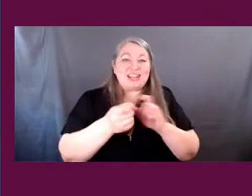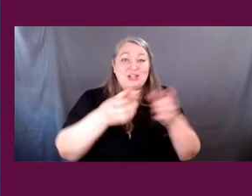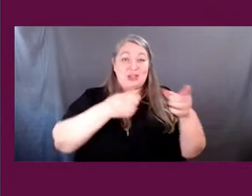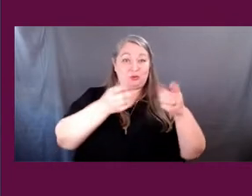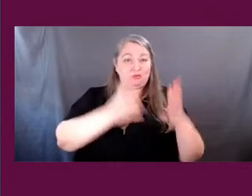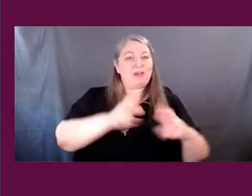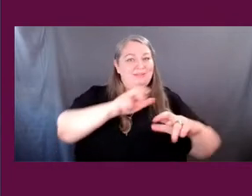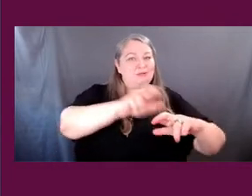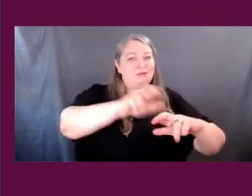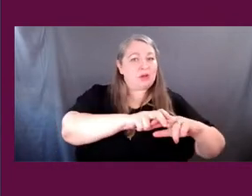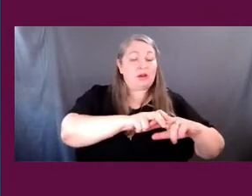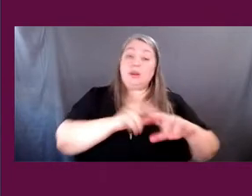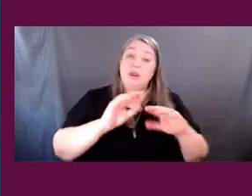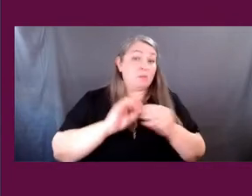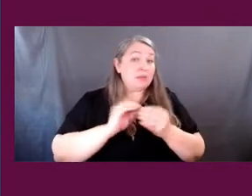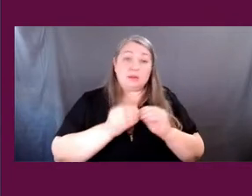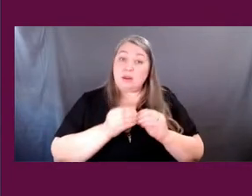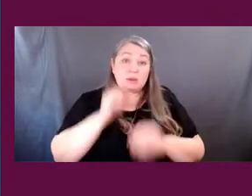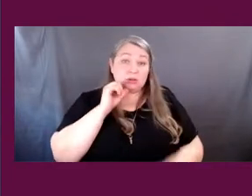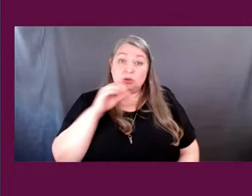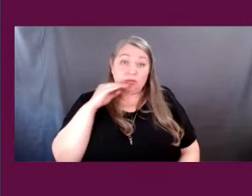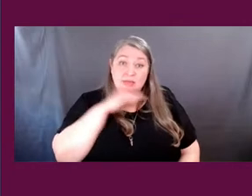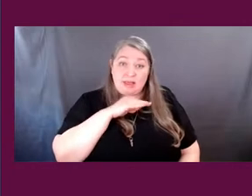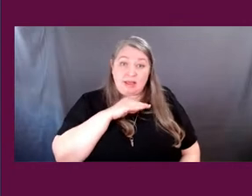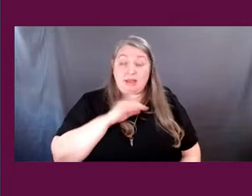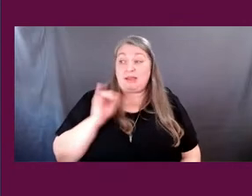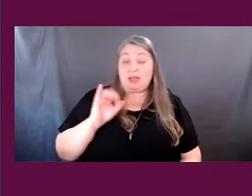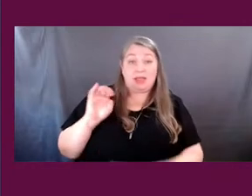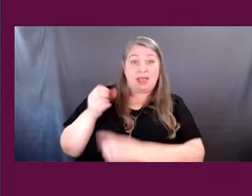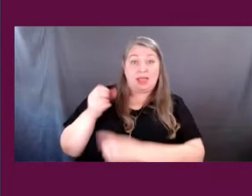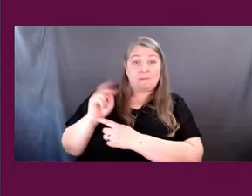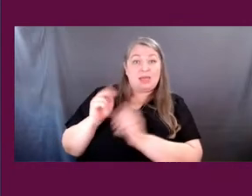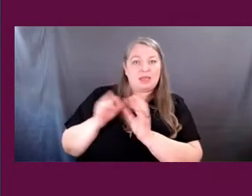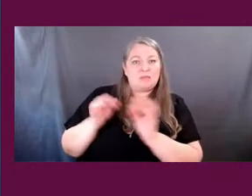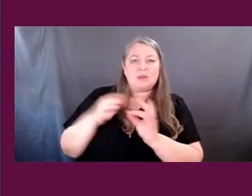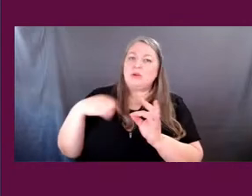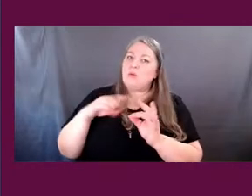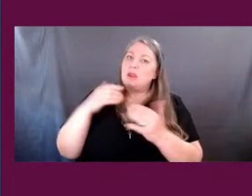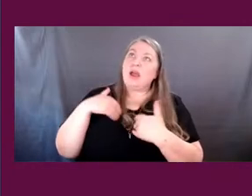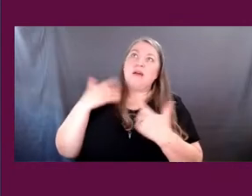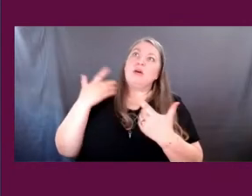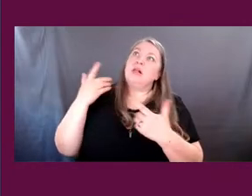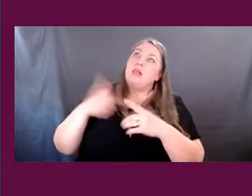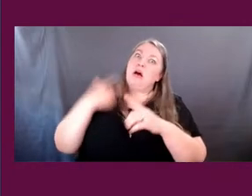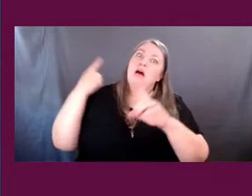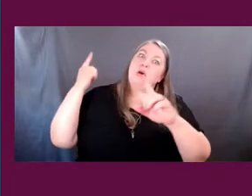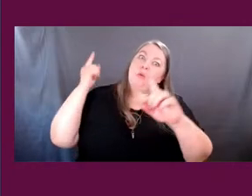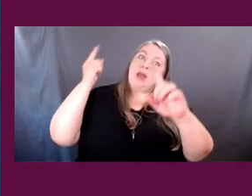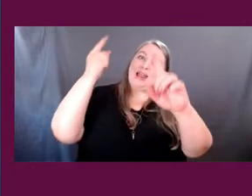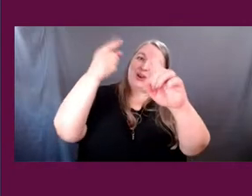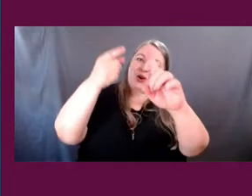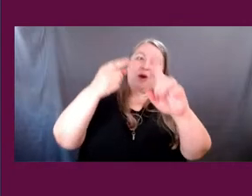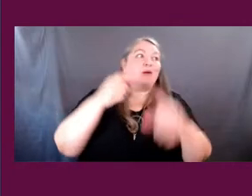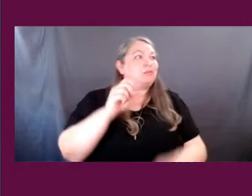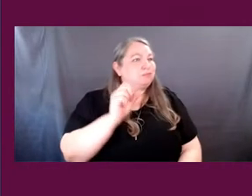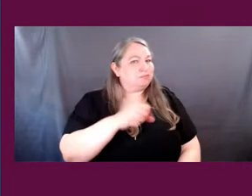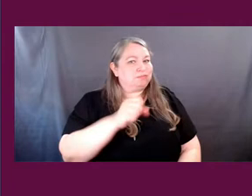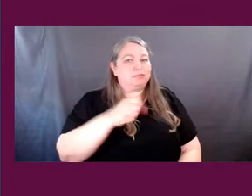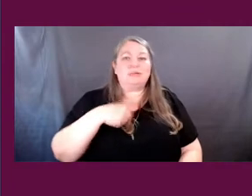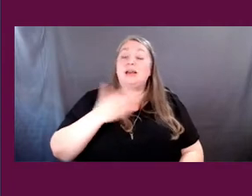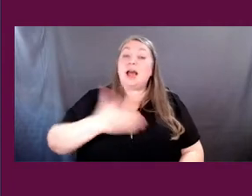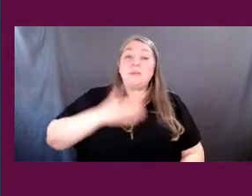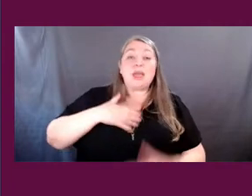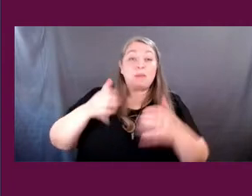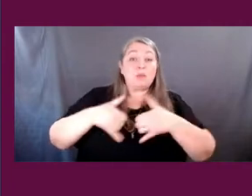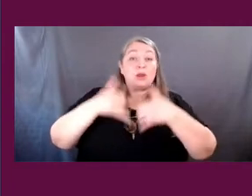don't lie, and as Megan said earlier, we have a long way to go. Yes. I'll be glad when award shows truly recognize